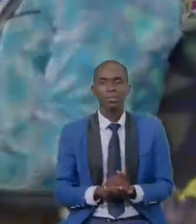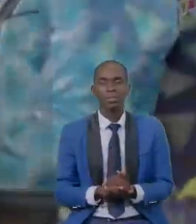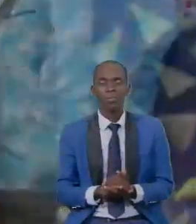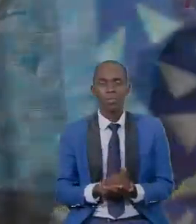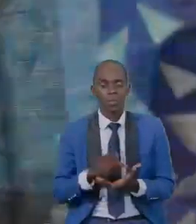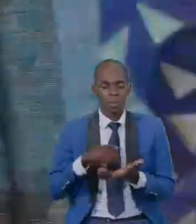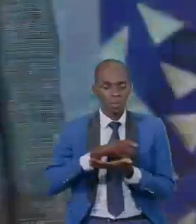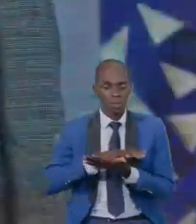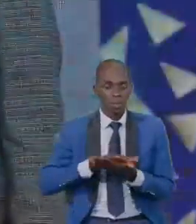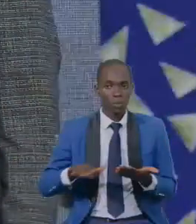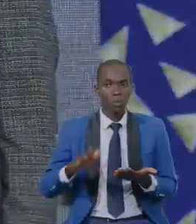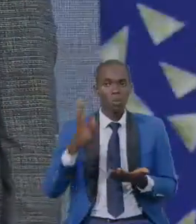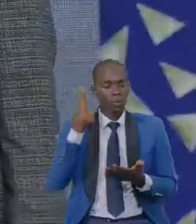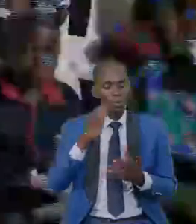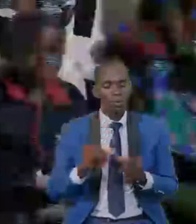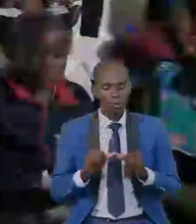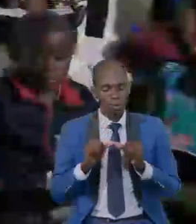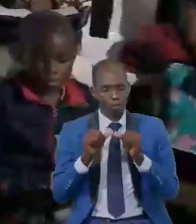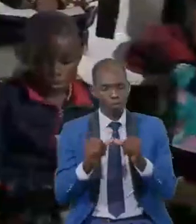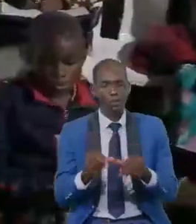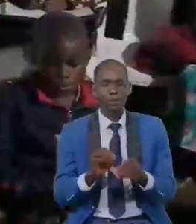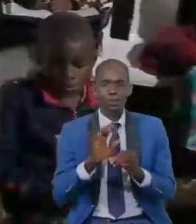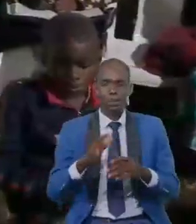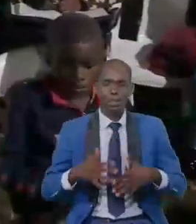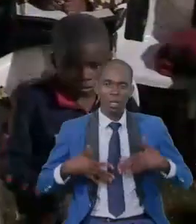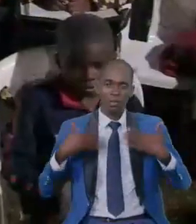Purity will continue in your life.